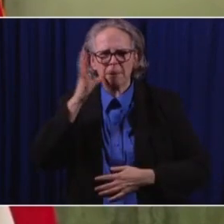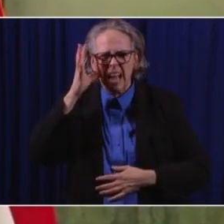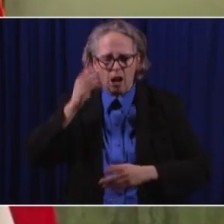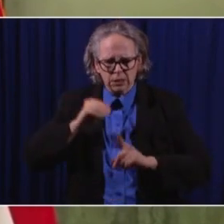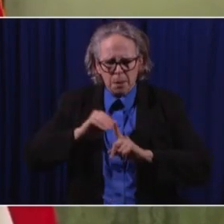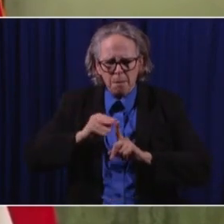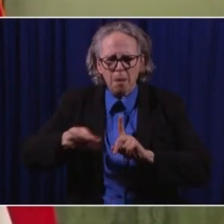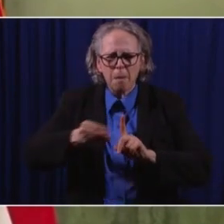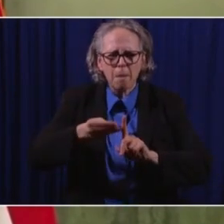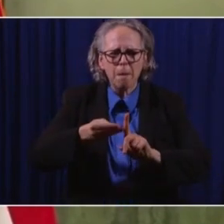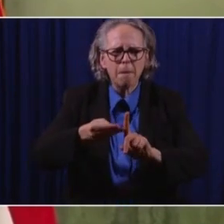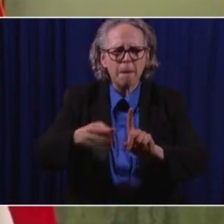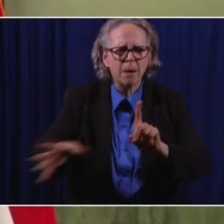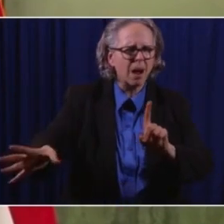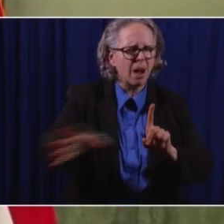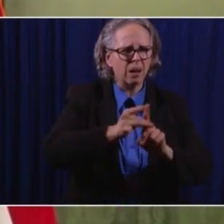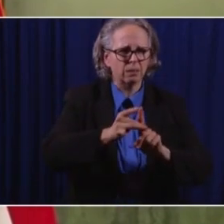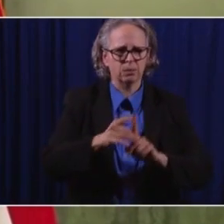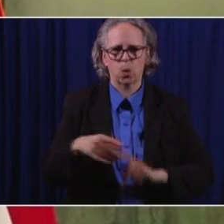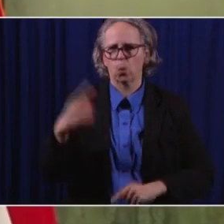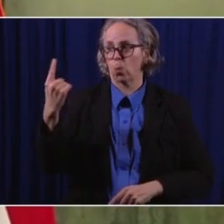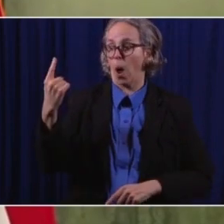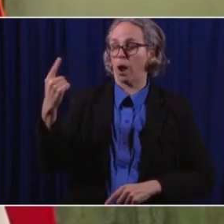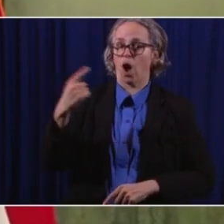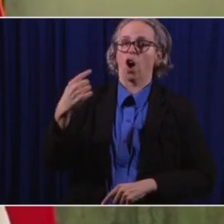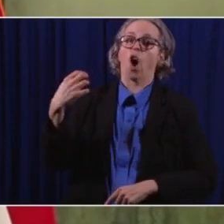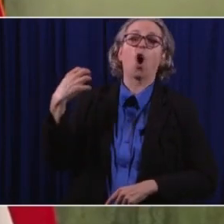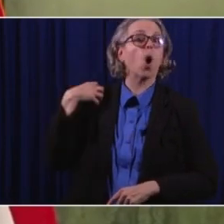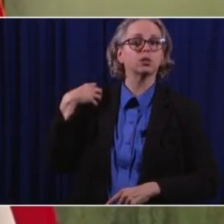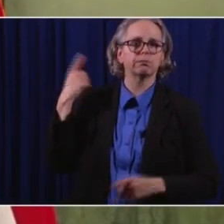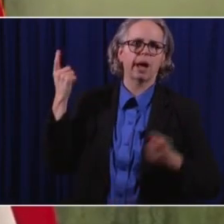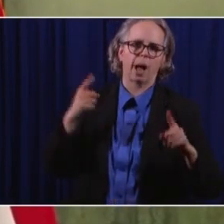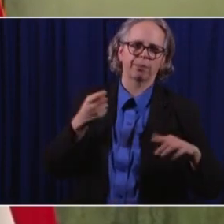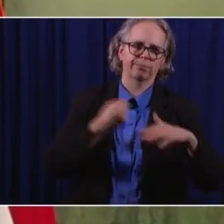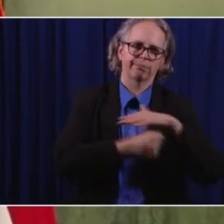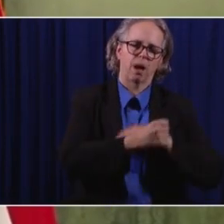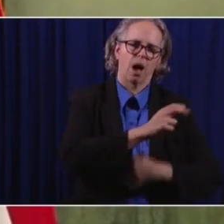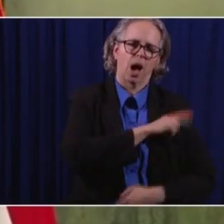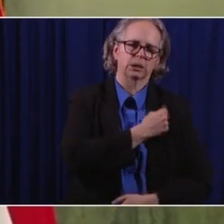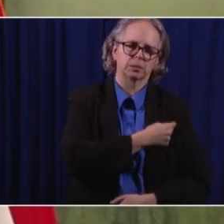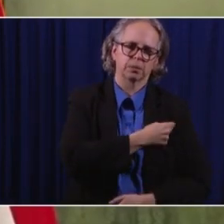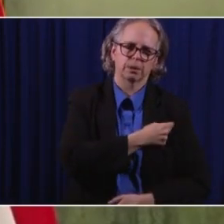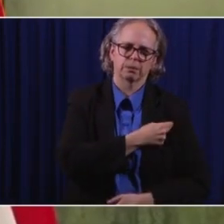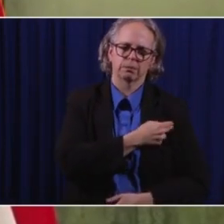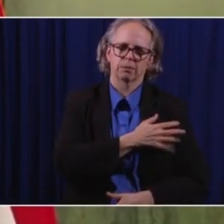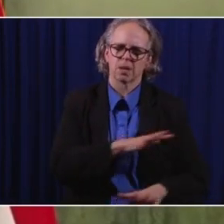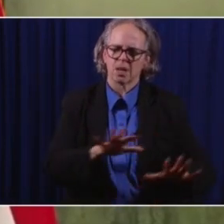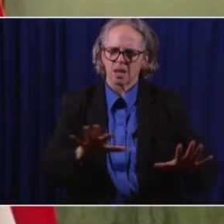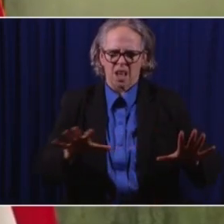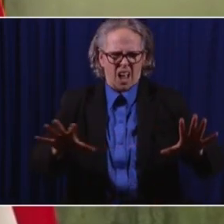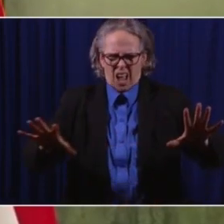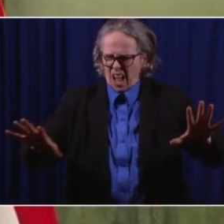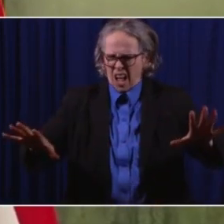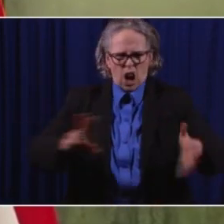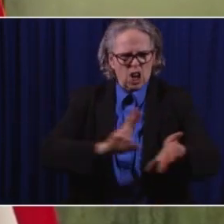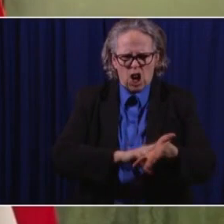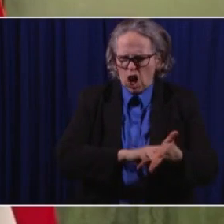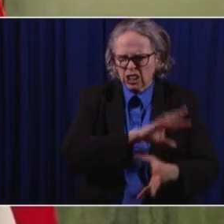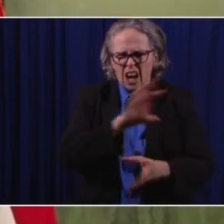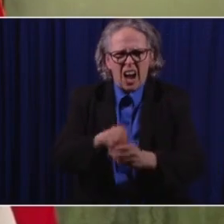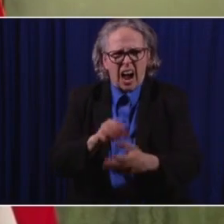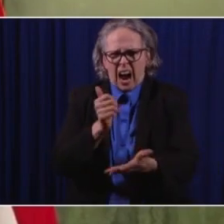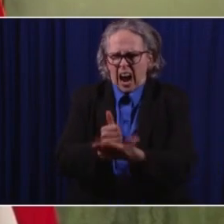very cooperative. The health department is assigning a nurse to work with the schools, but they have at least 1 case in a third of the school